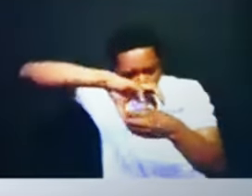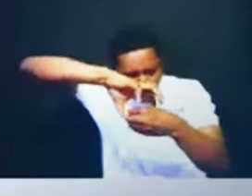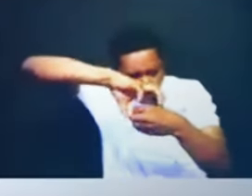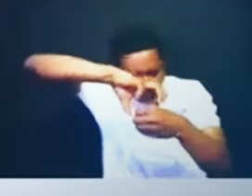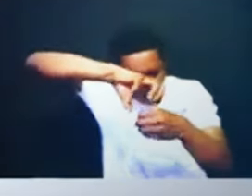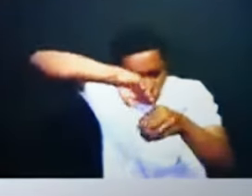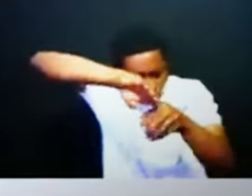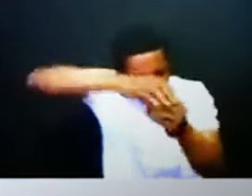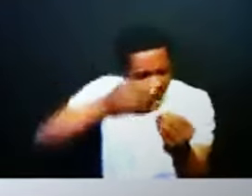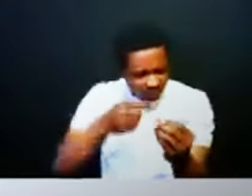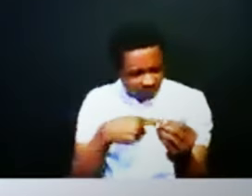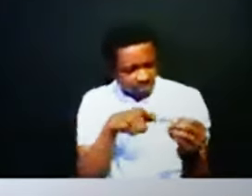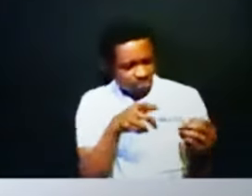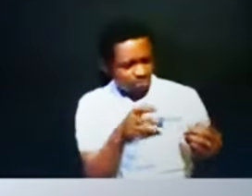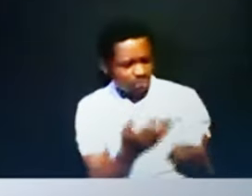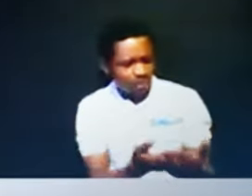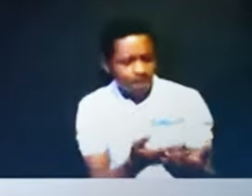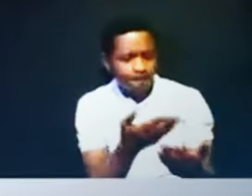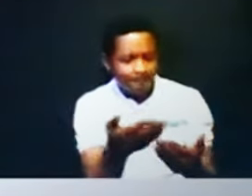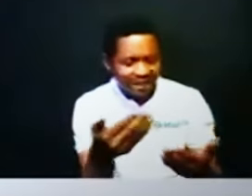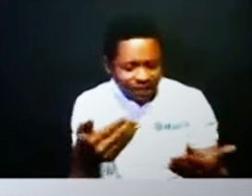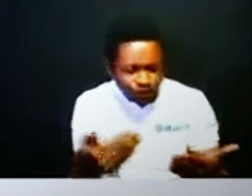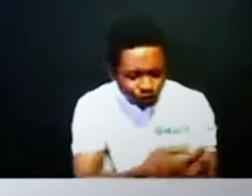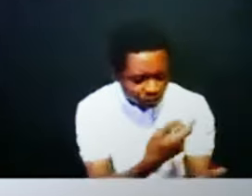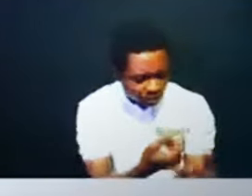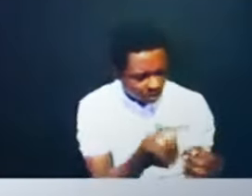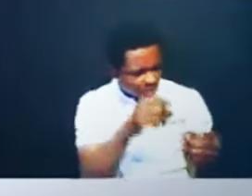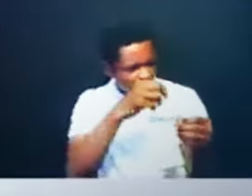it. So